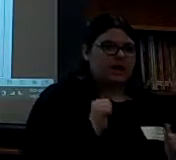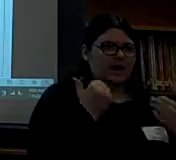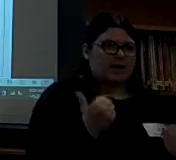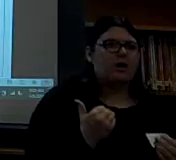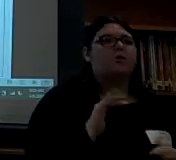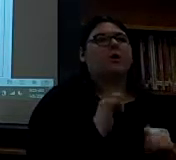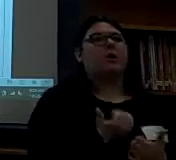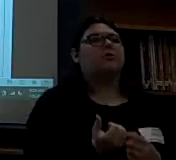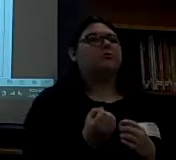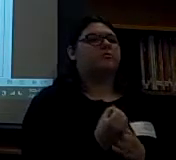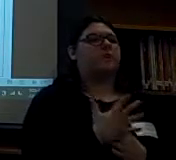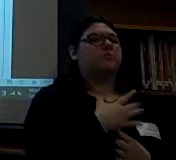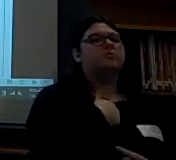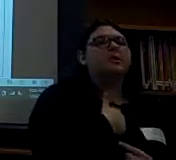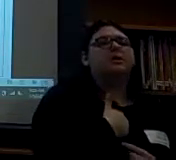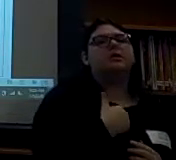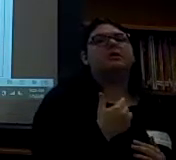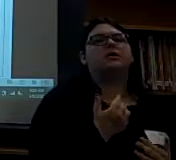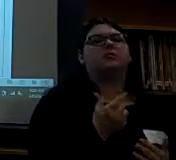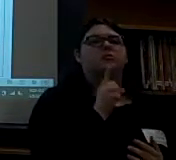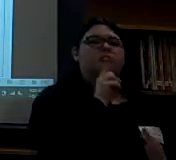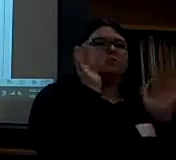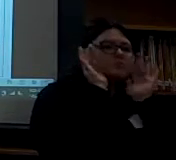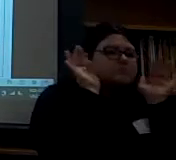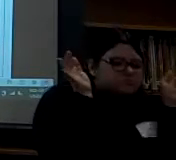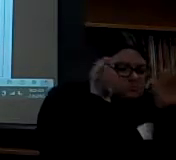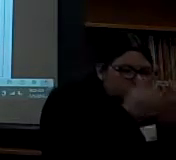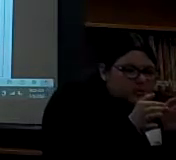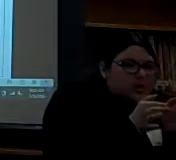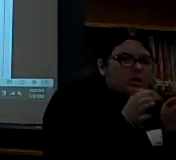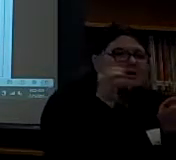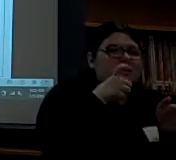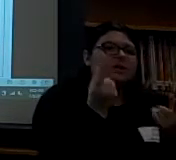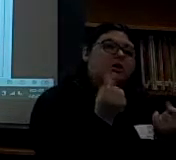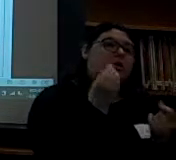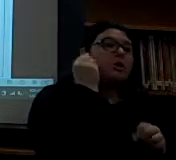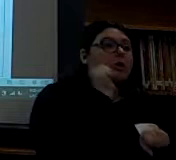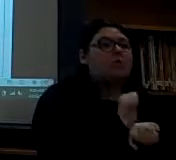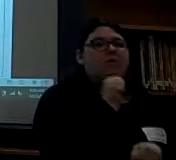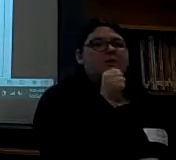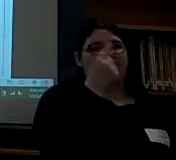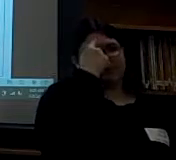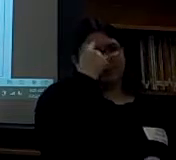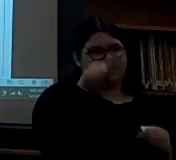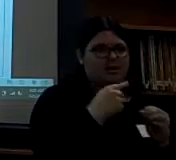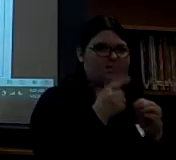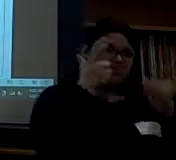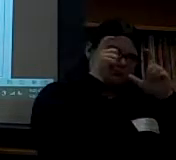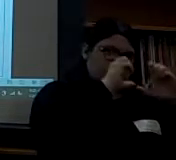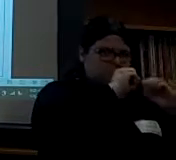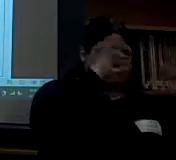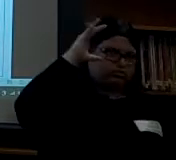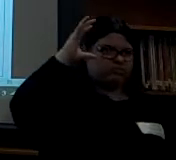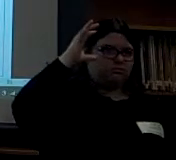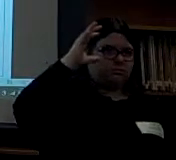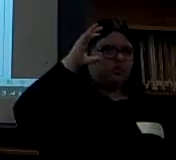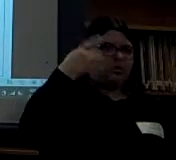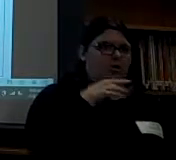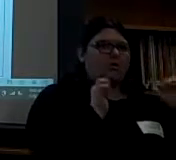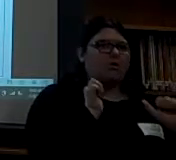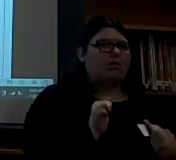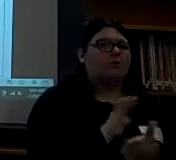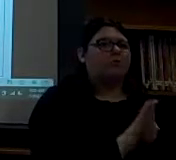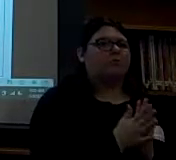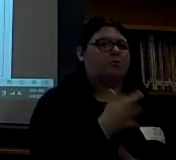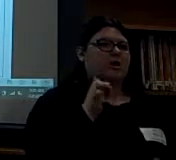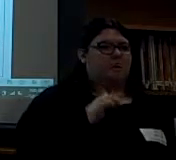affect me? And we're really narrowly focused. My child must get their homework done. We're not thinking about the big picture. We can become